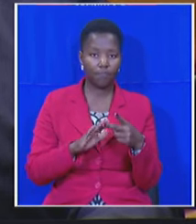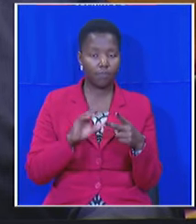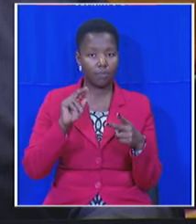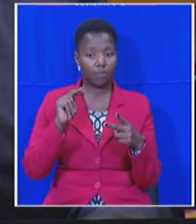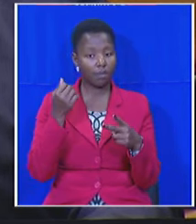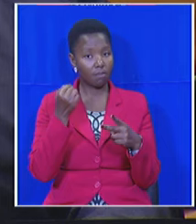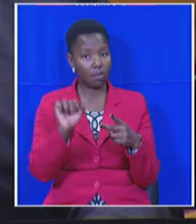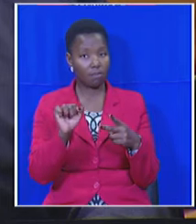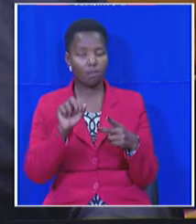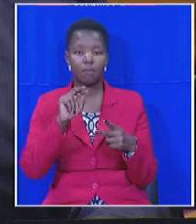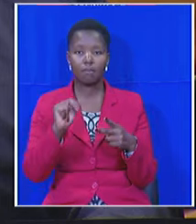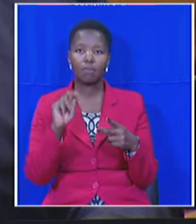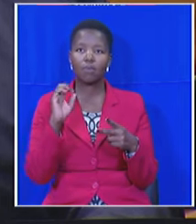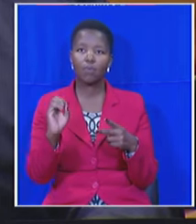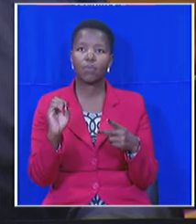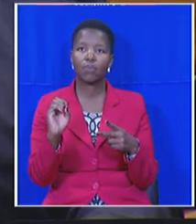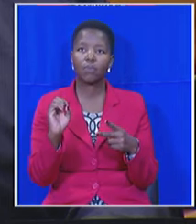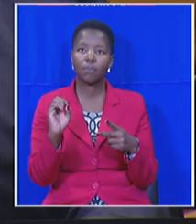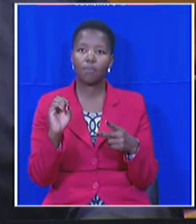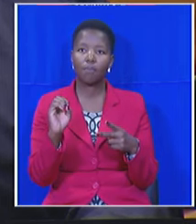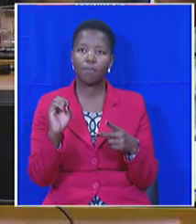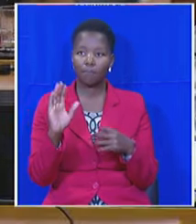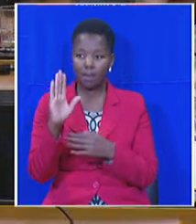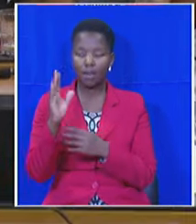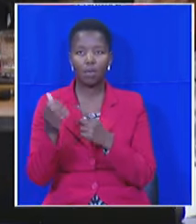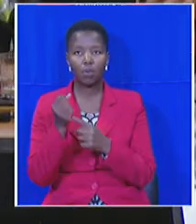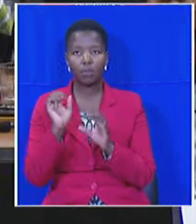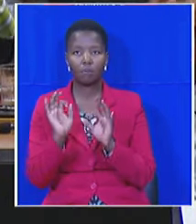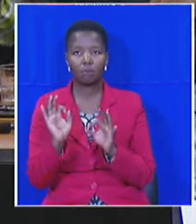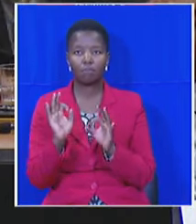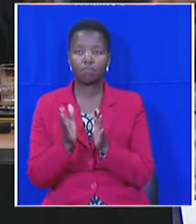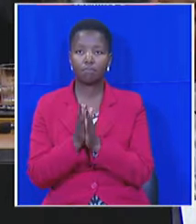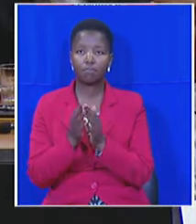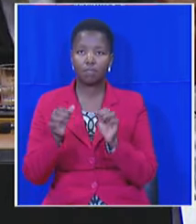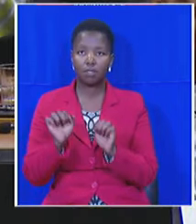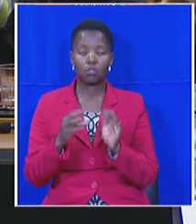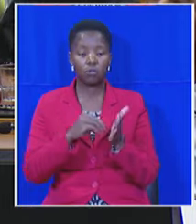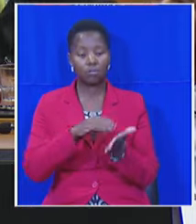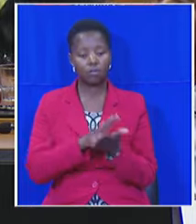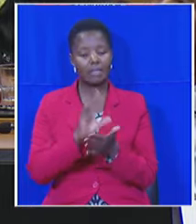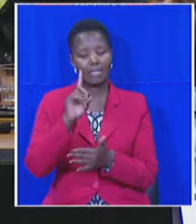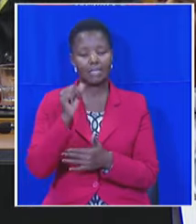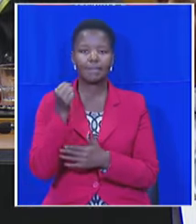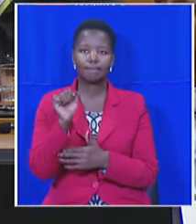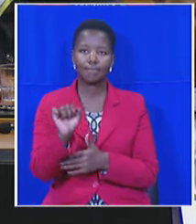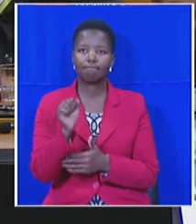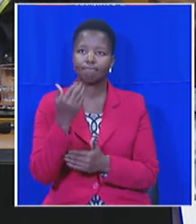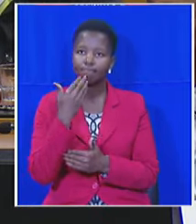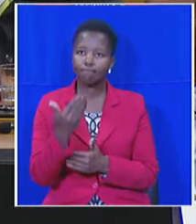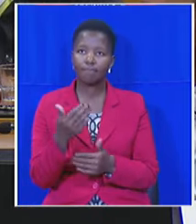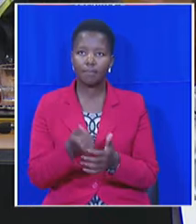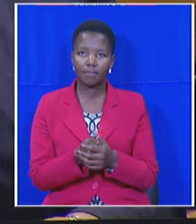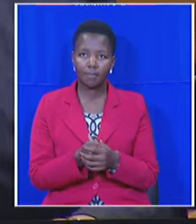Those against will say no. I think the ayes have it. Chair, please note the objection of the DA. Thank you. Objections